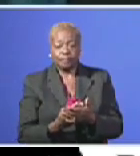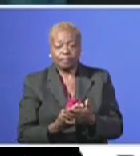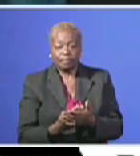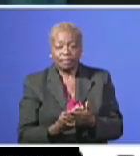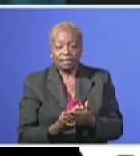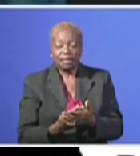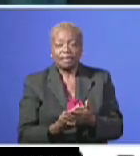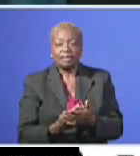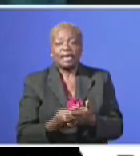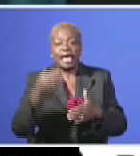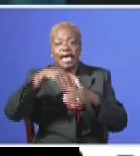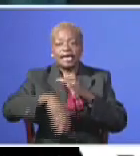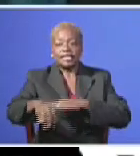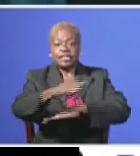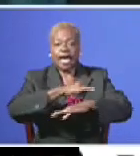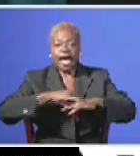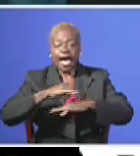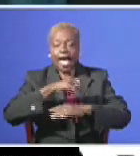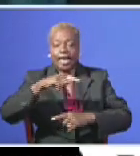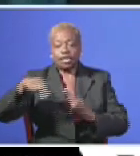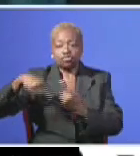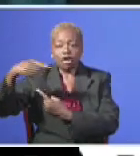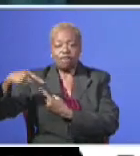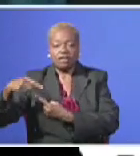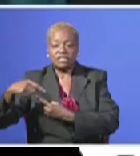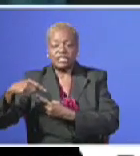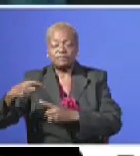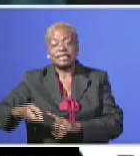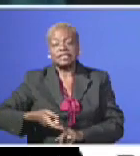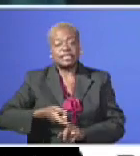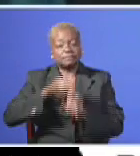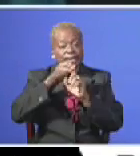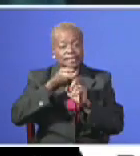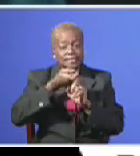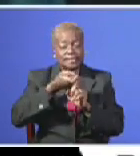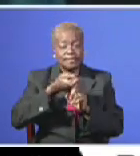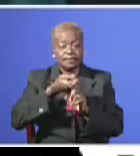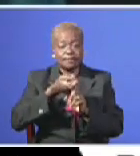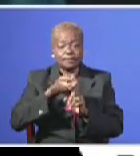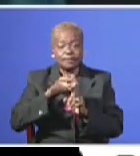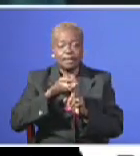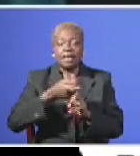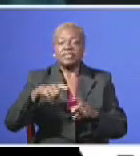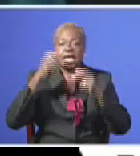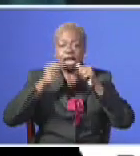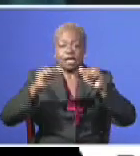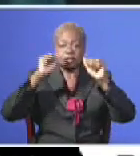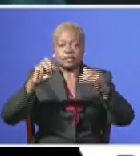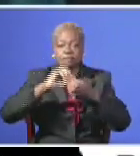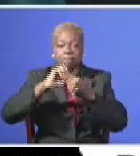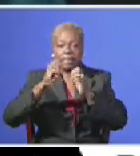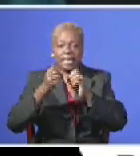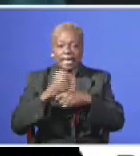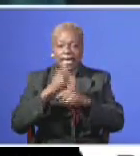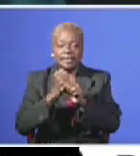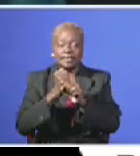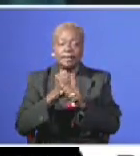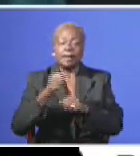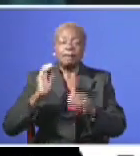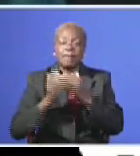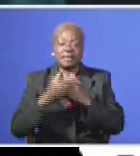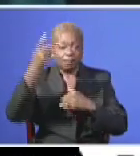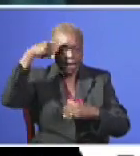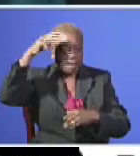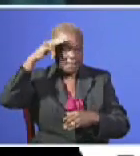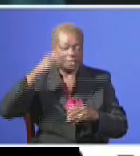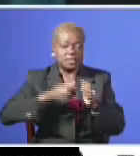Well, inter-island travel is now being suspended. That's according to the Emergency Powers COVID-19 orders. The announcement was made by the competent authority, Prime Minister,